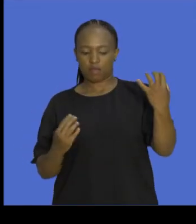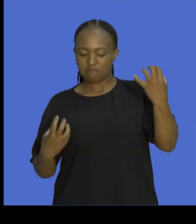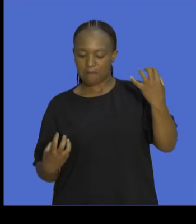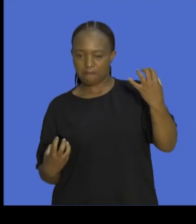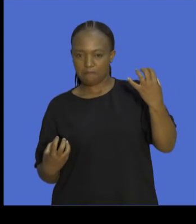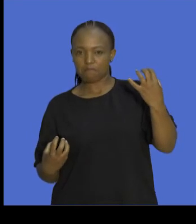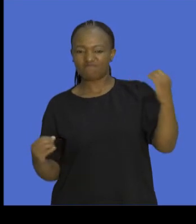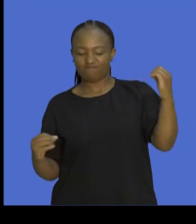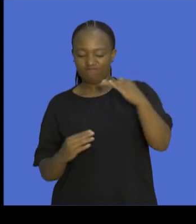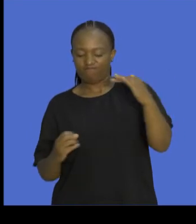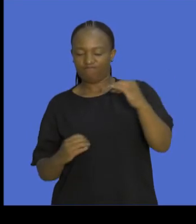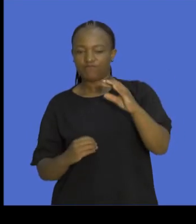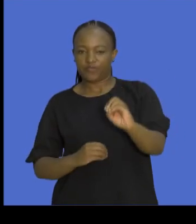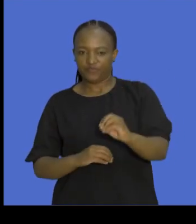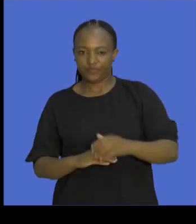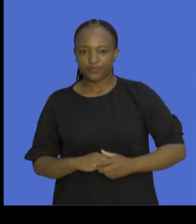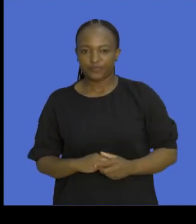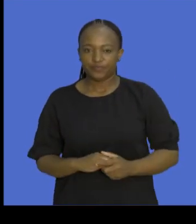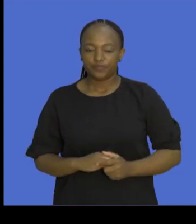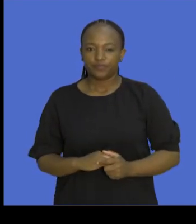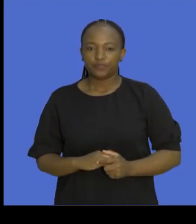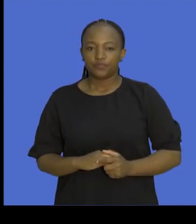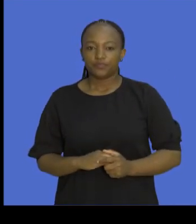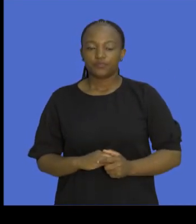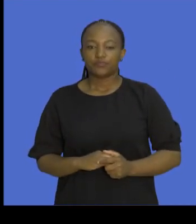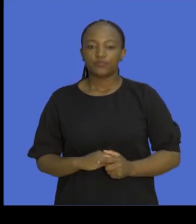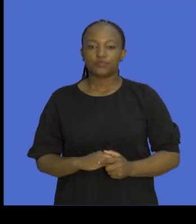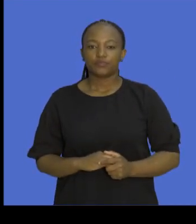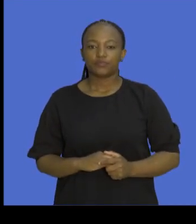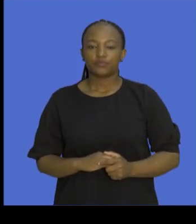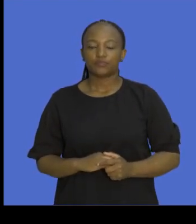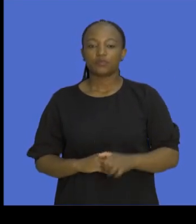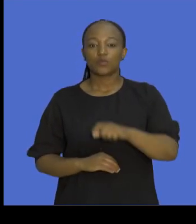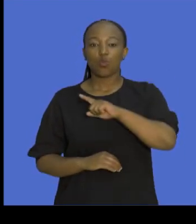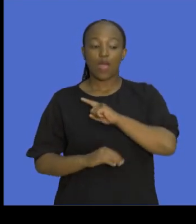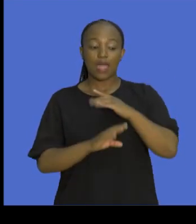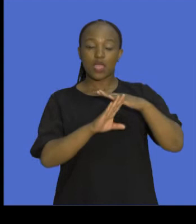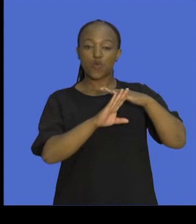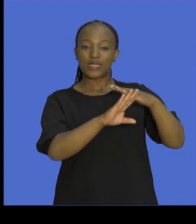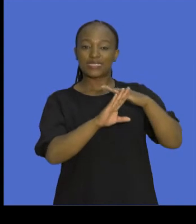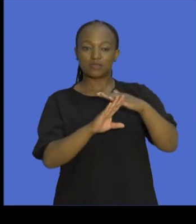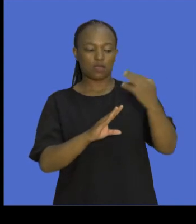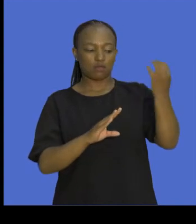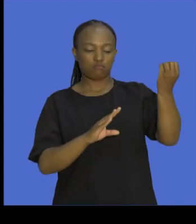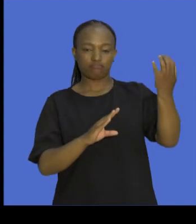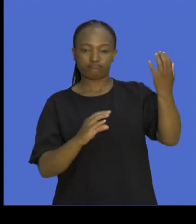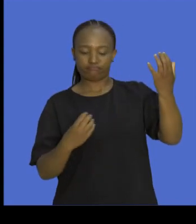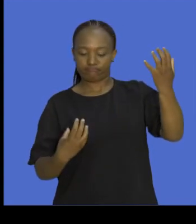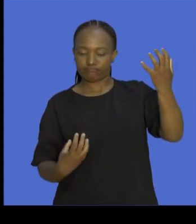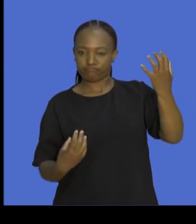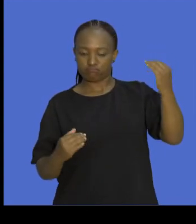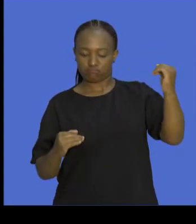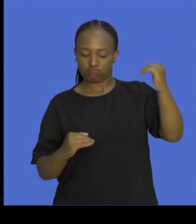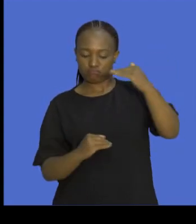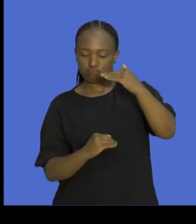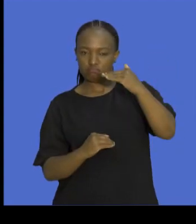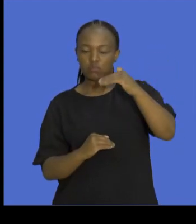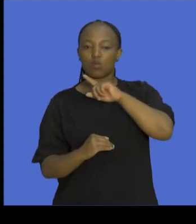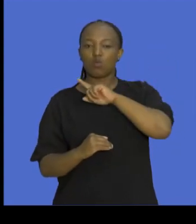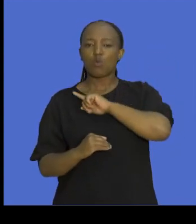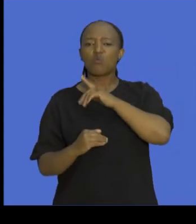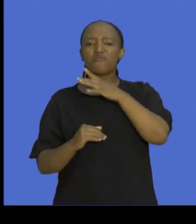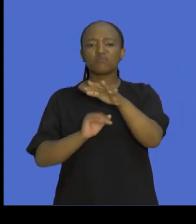Now, in an investigation of resistance in a circuit where resistors are connected in parallel, what is it that we observe? We